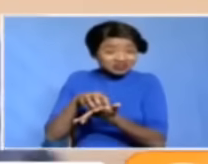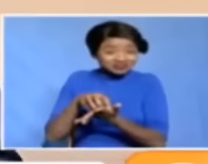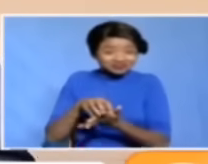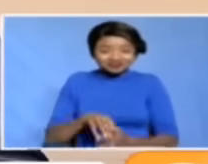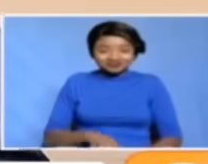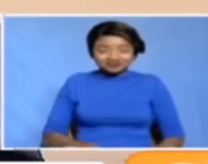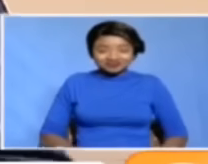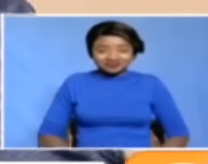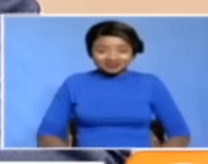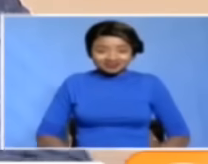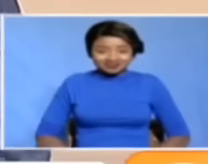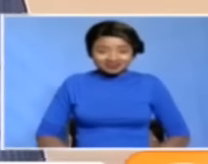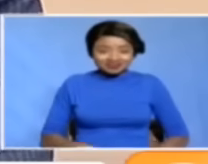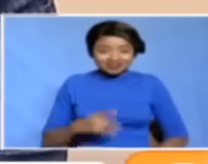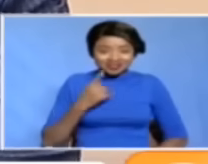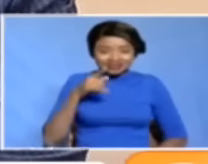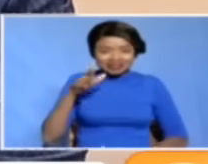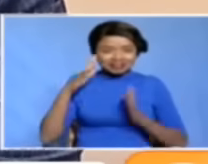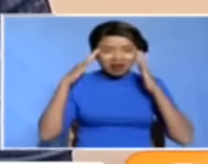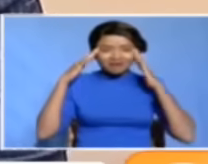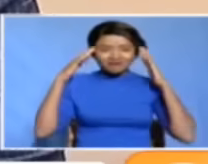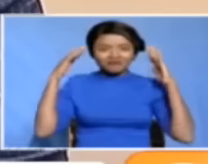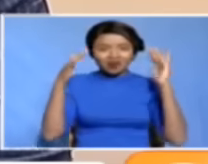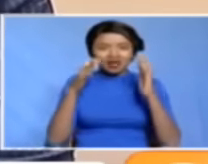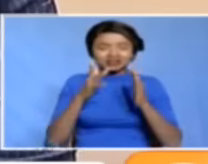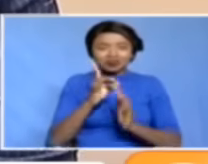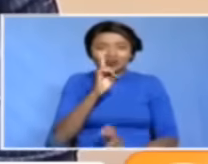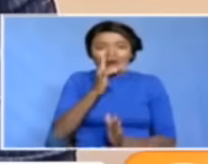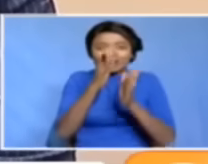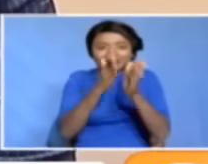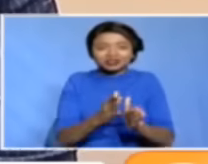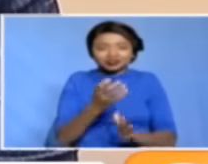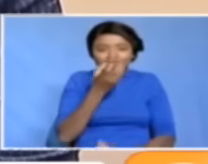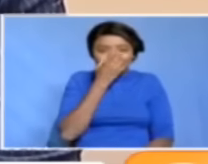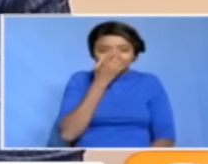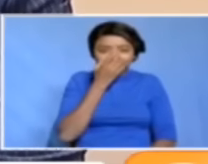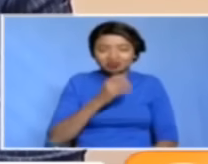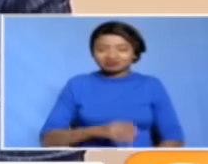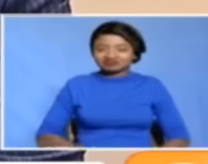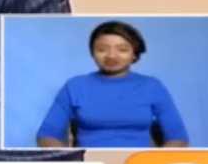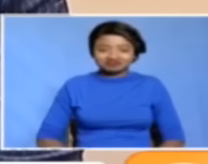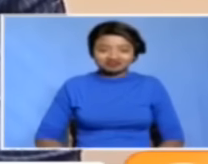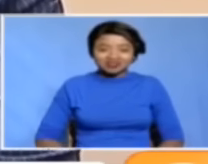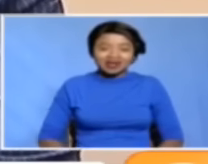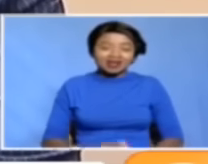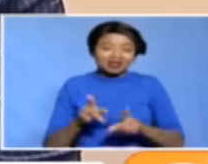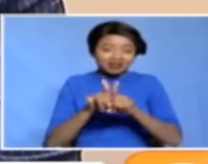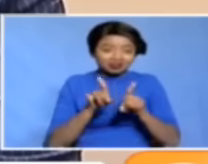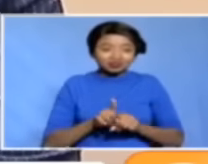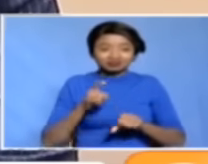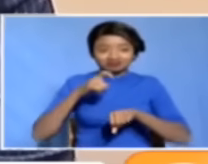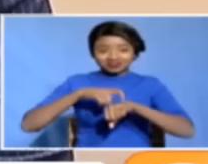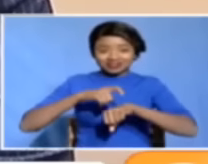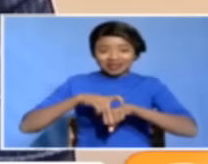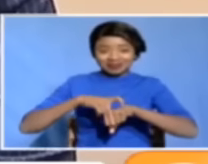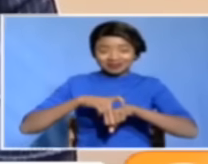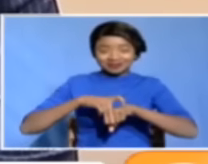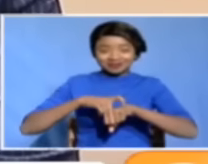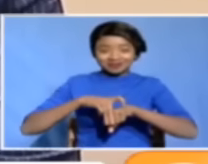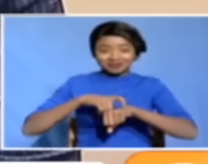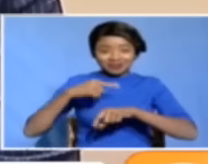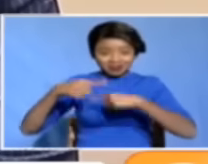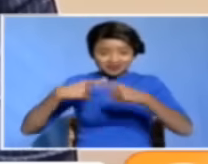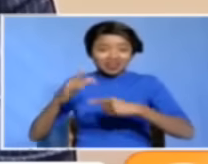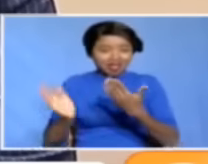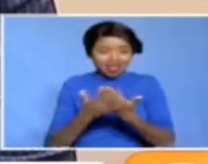looks like a candidature that is focused on one individual, William Ruto. And as they do that, they help us build